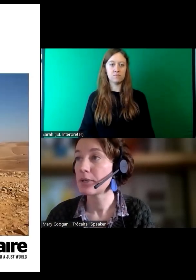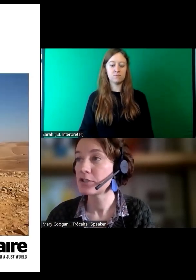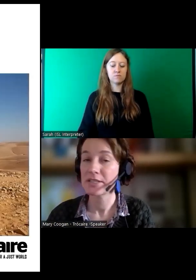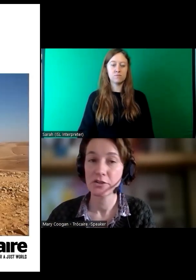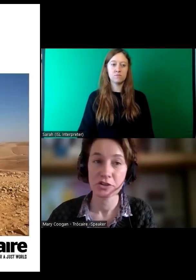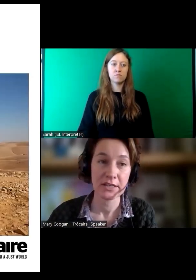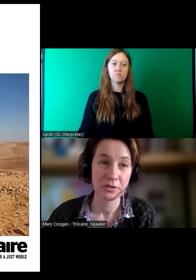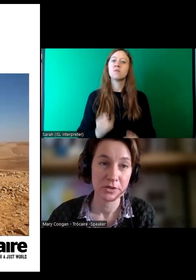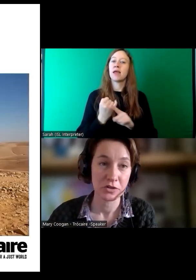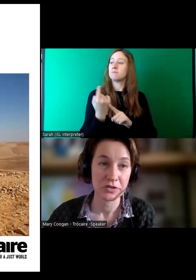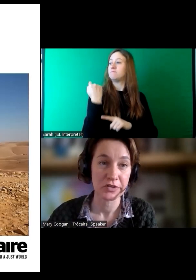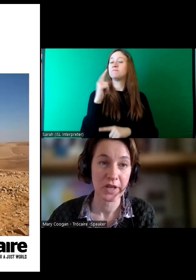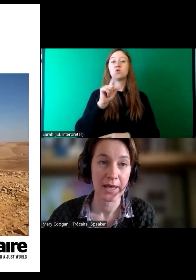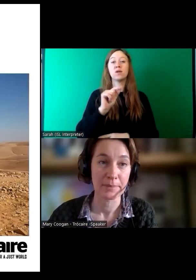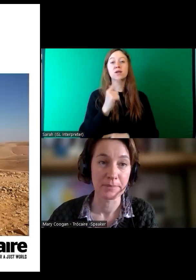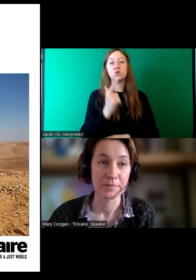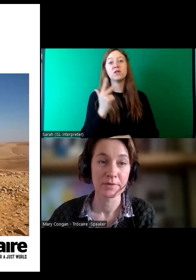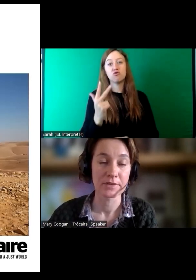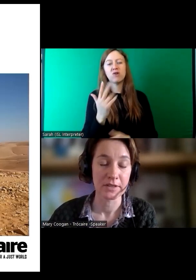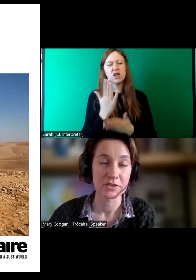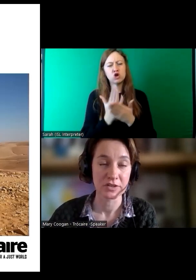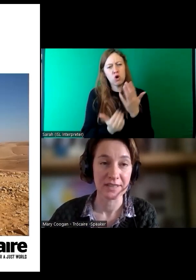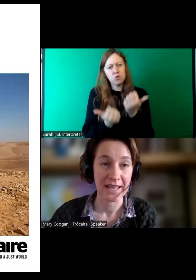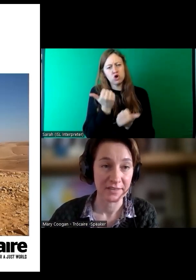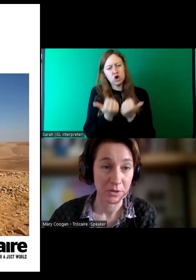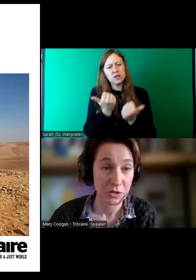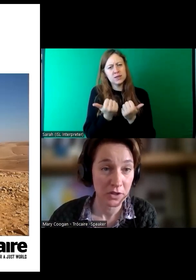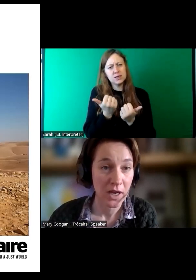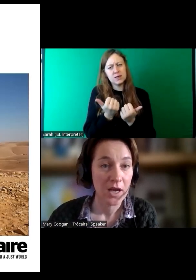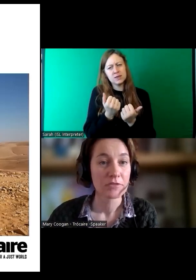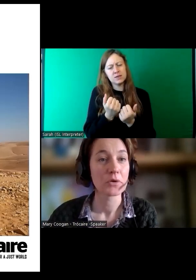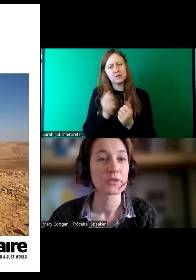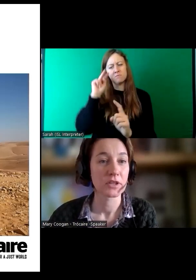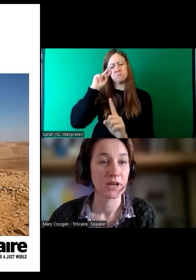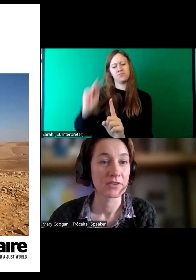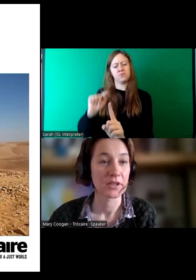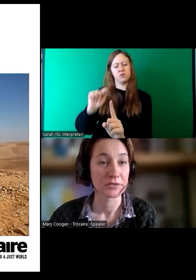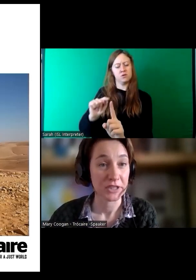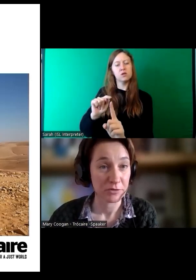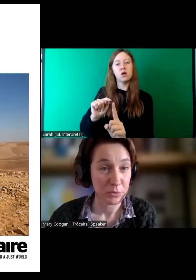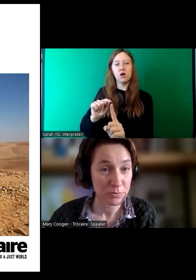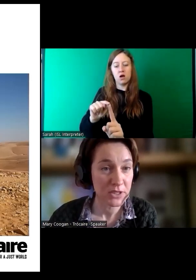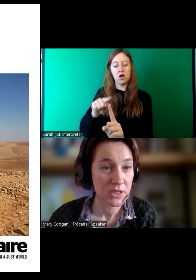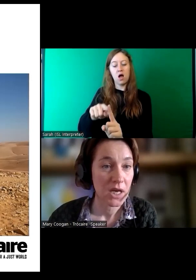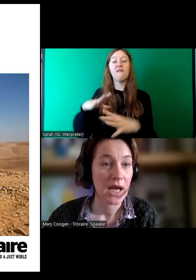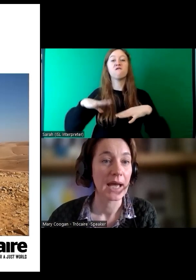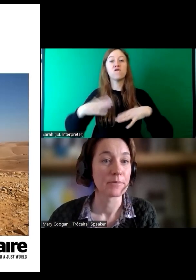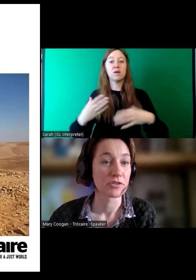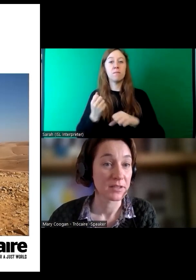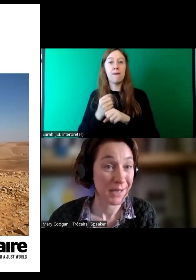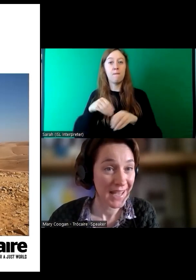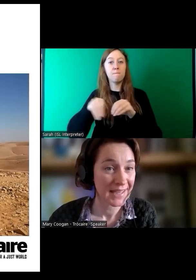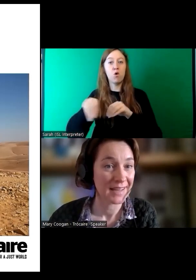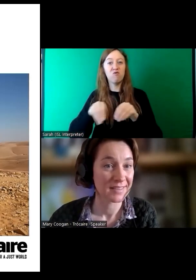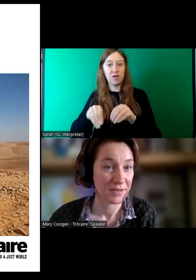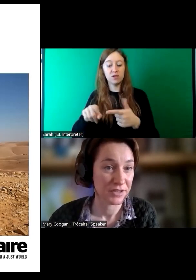So in 2023, some of the justice lens that we took focused around kind of freedom of movement, the right